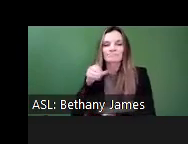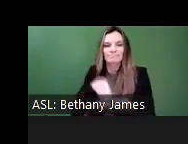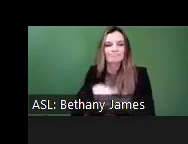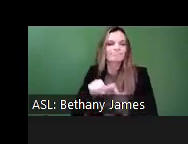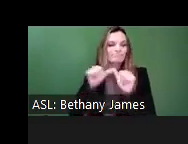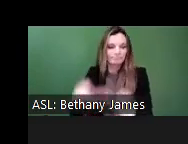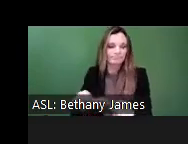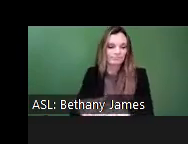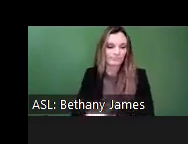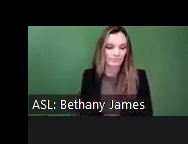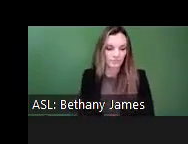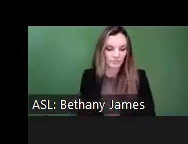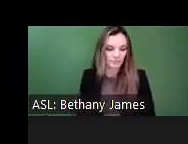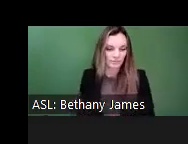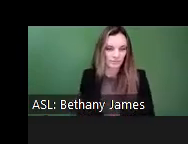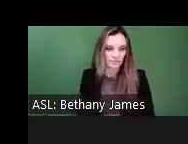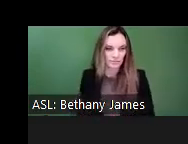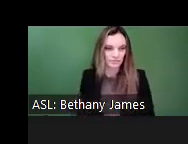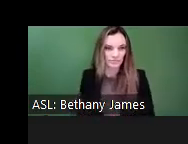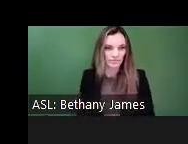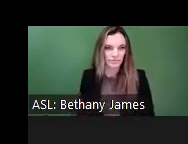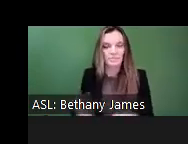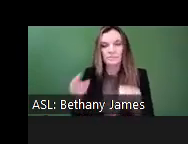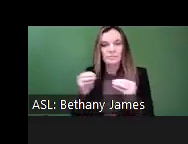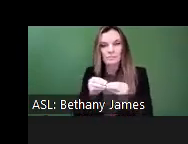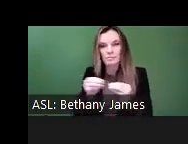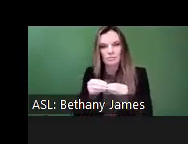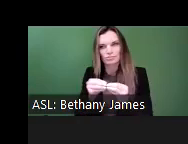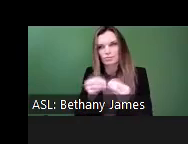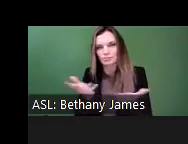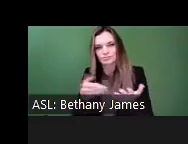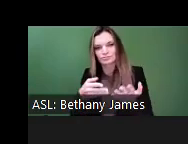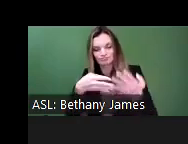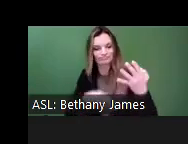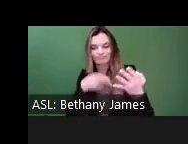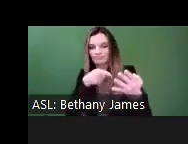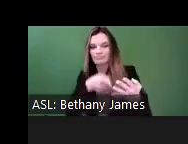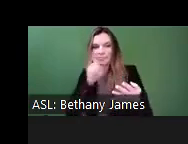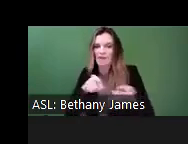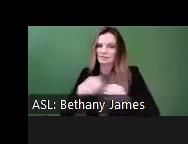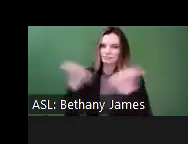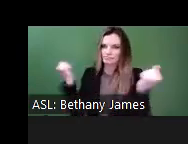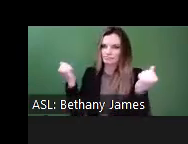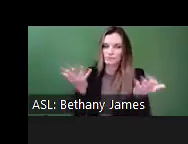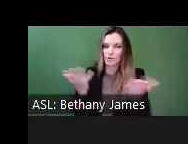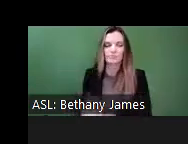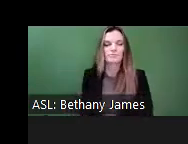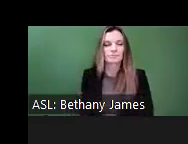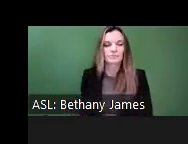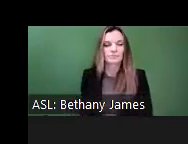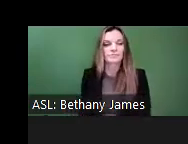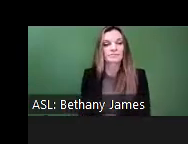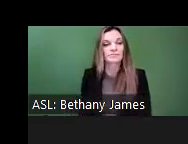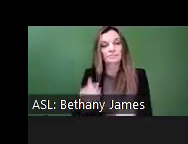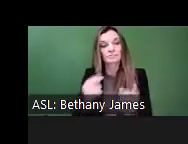The additional convictions that cannot be set aside are any felony that is punishable by life in prison, including